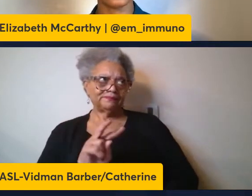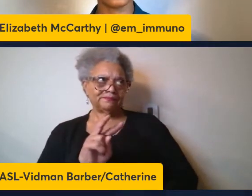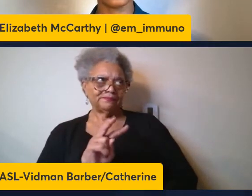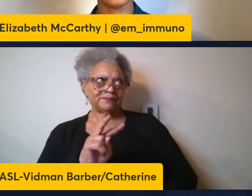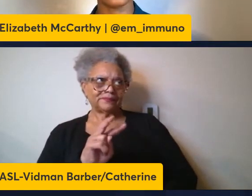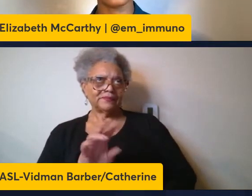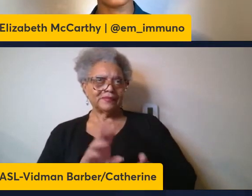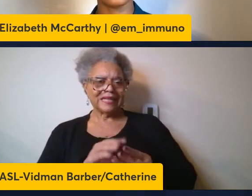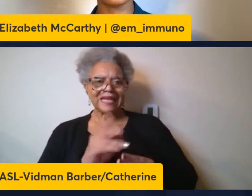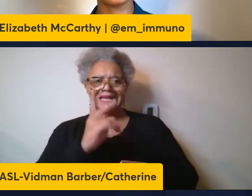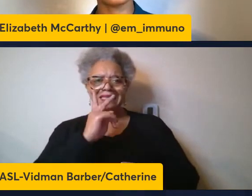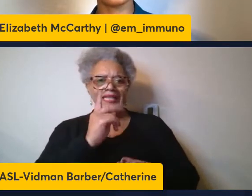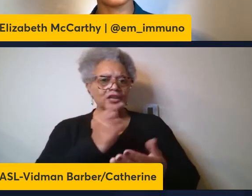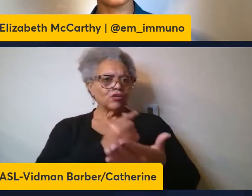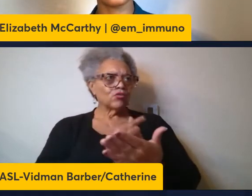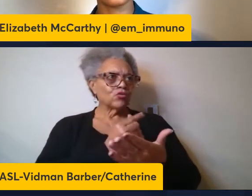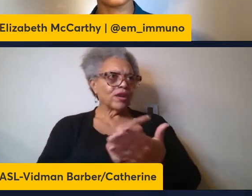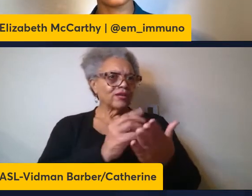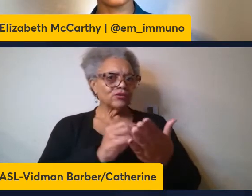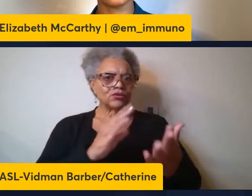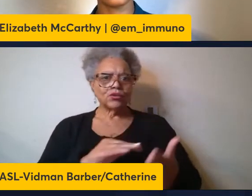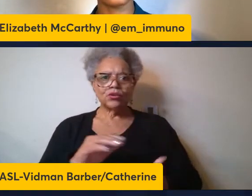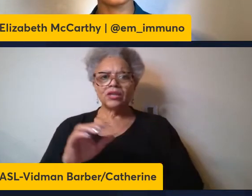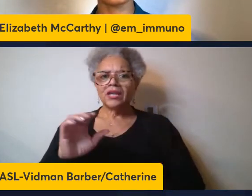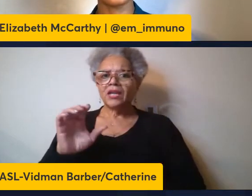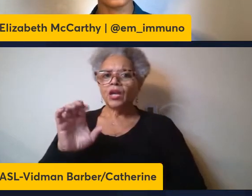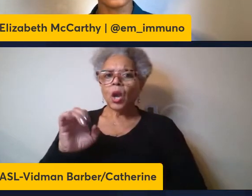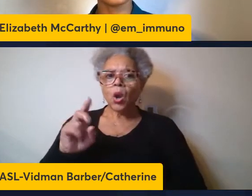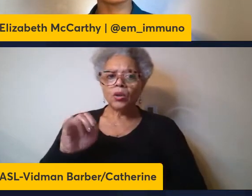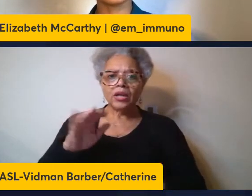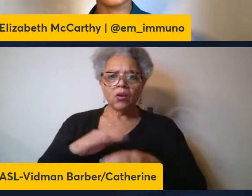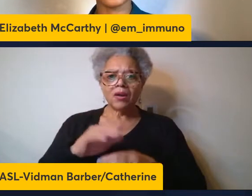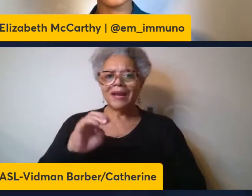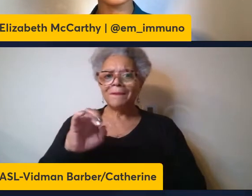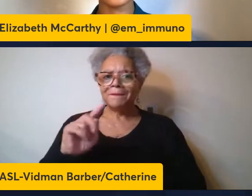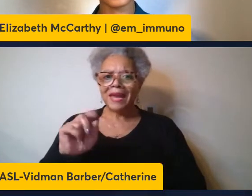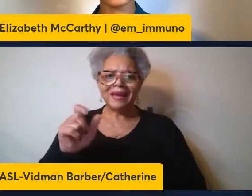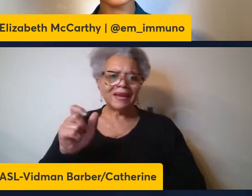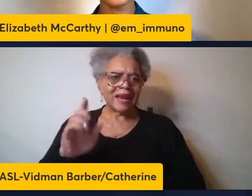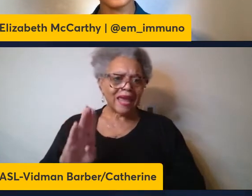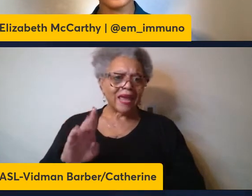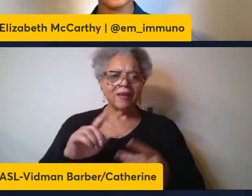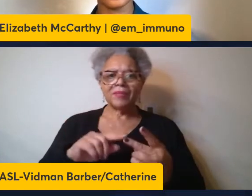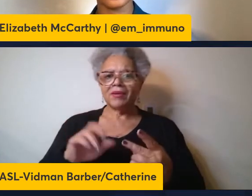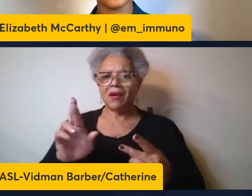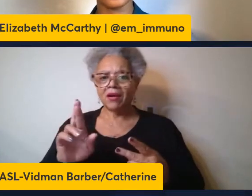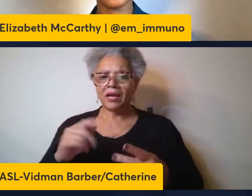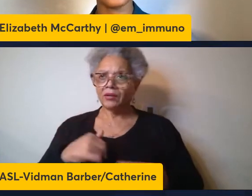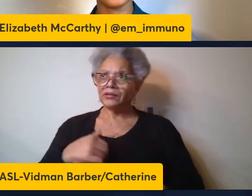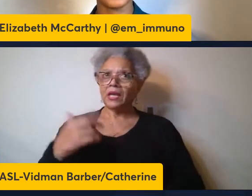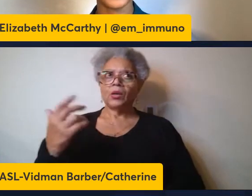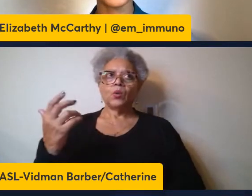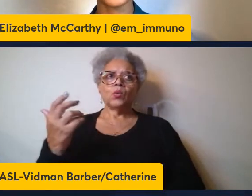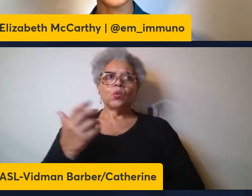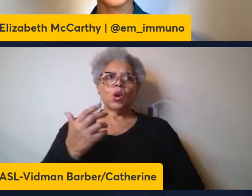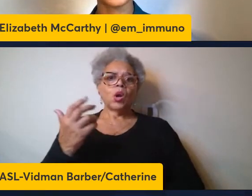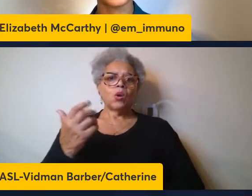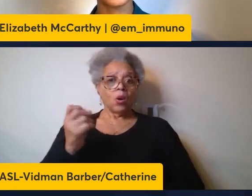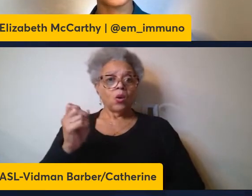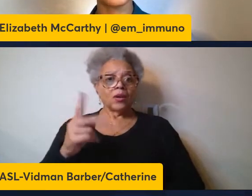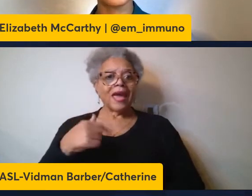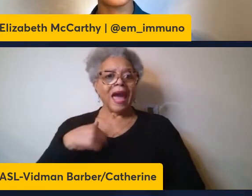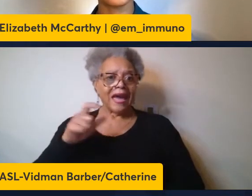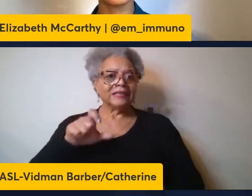grad students coding on MATLAB and on R, and I was like, whoa, okay. I need